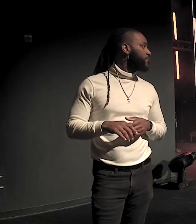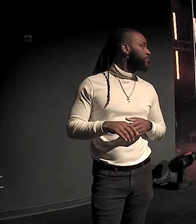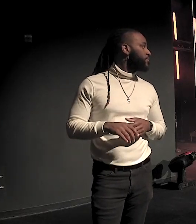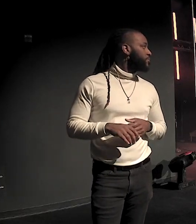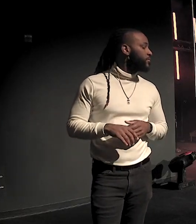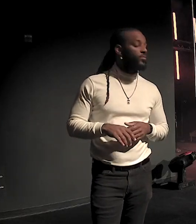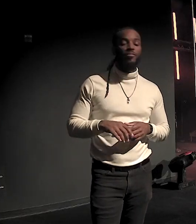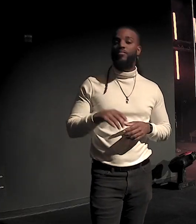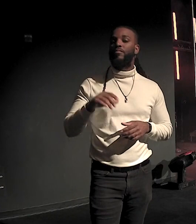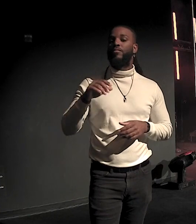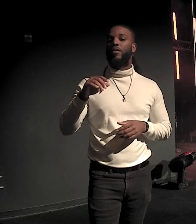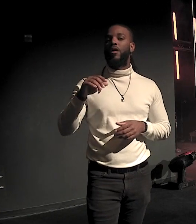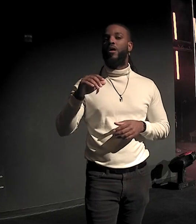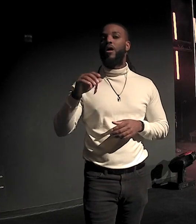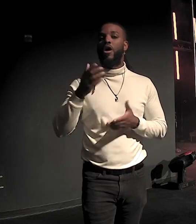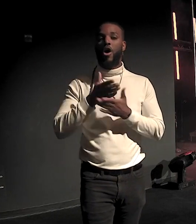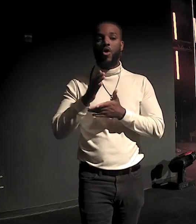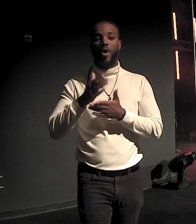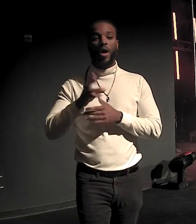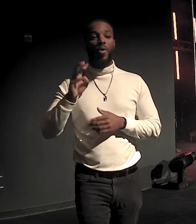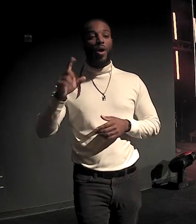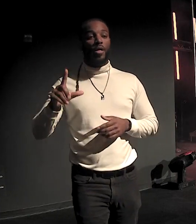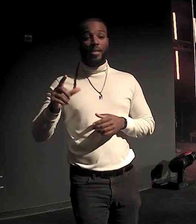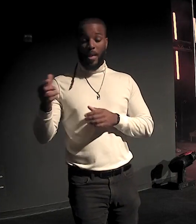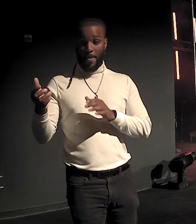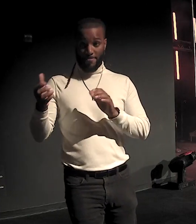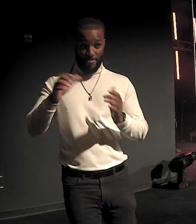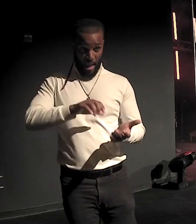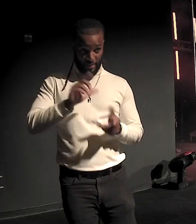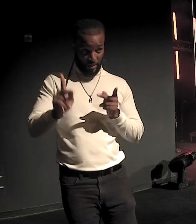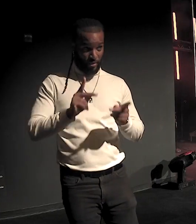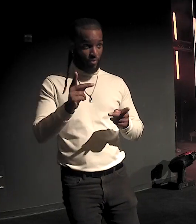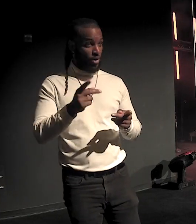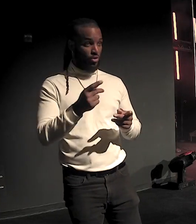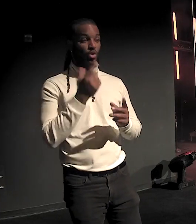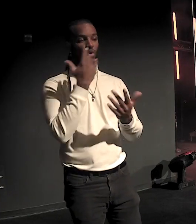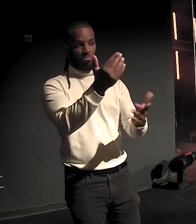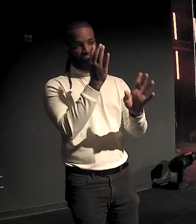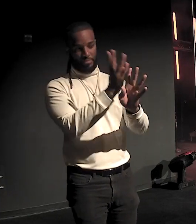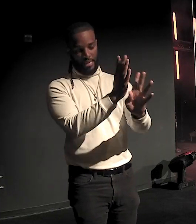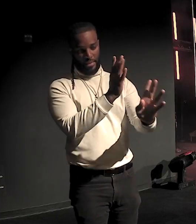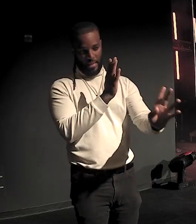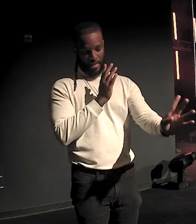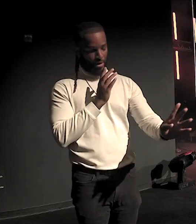bro. All right. Well, baptism candidates, why don't y'all go ahead and get lined up?